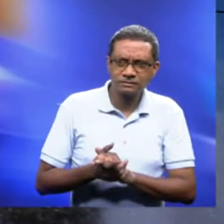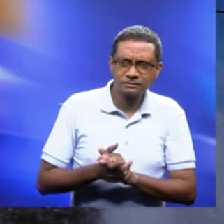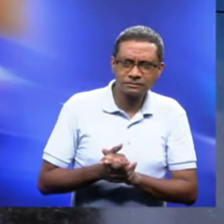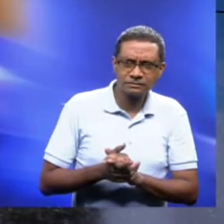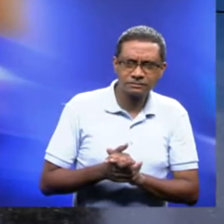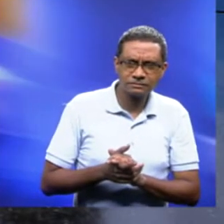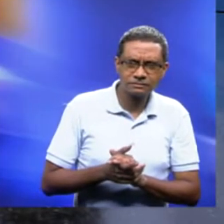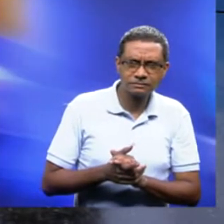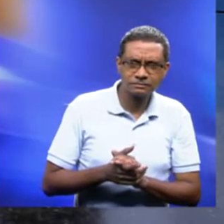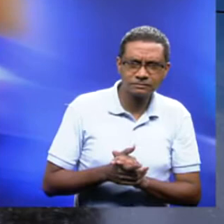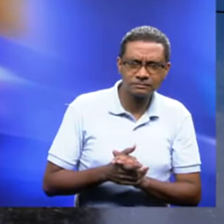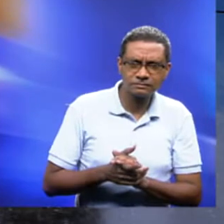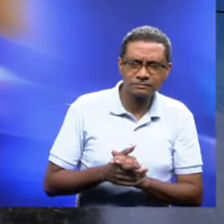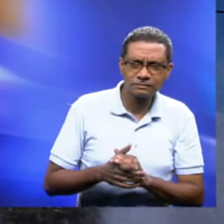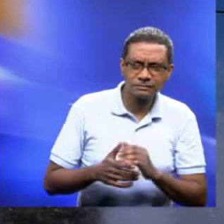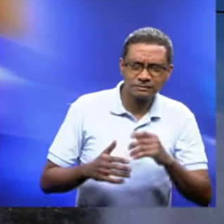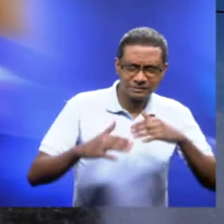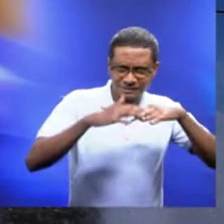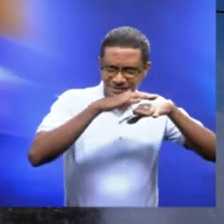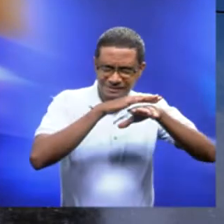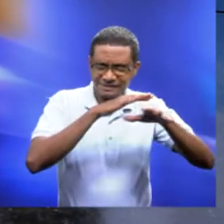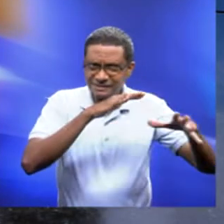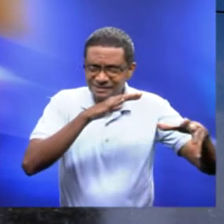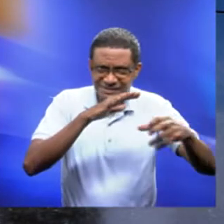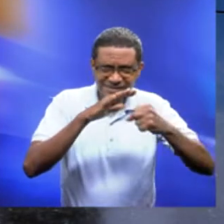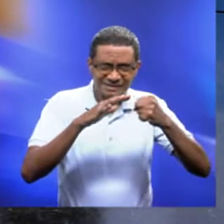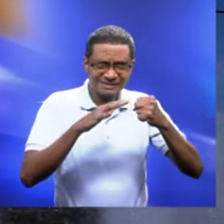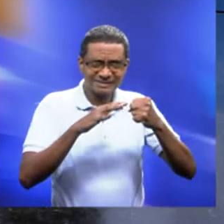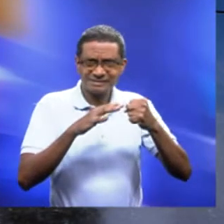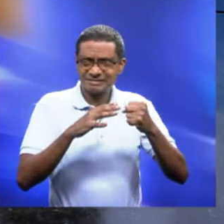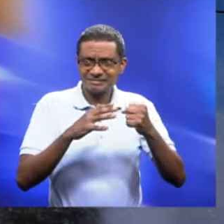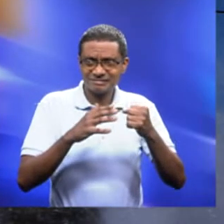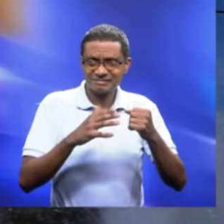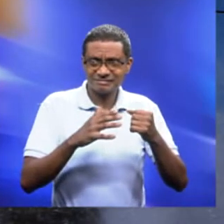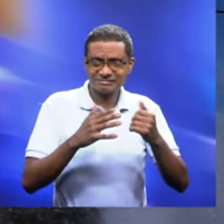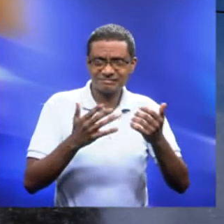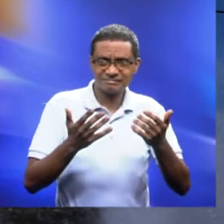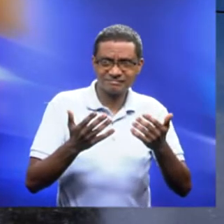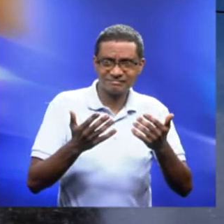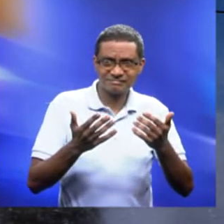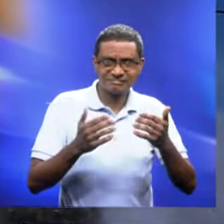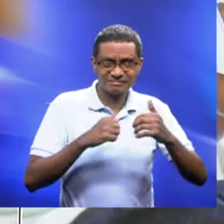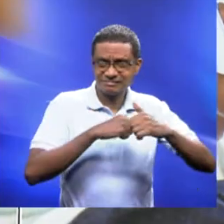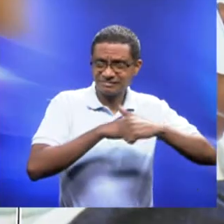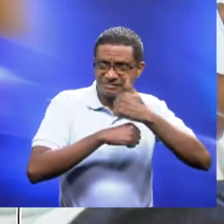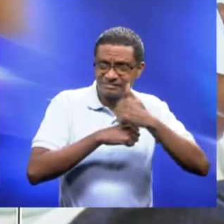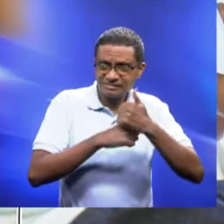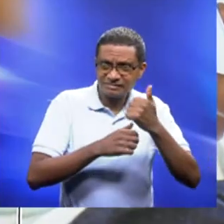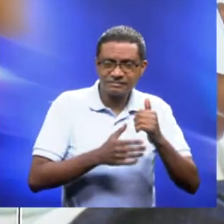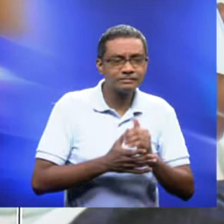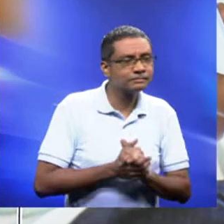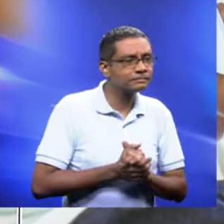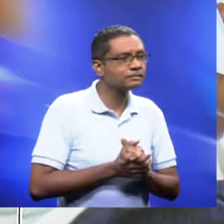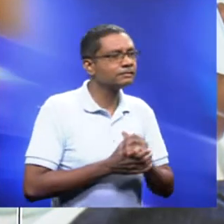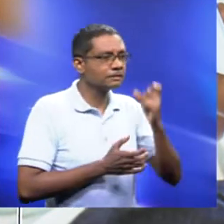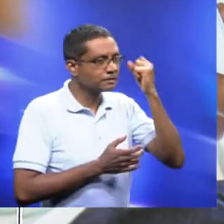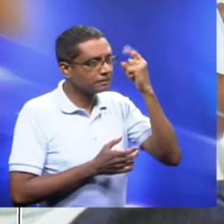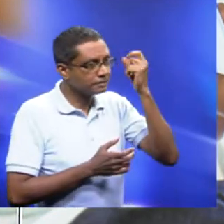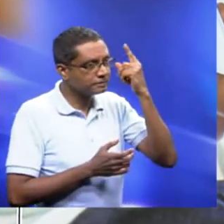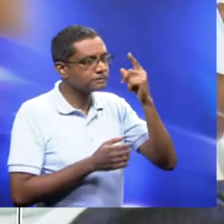It may not be classified as a vulnerability. At the end of the day, using the internet makes you liable. There's a service you're